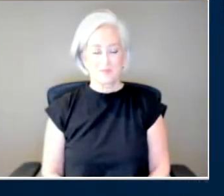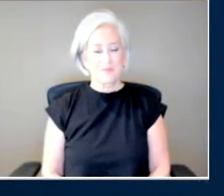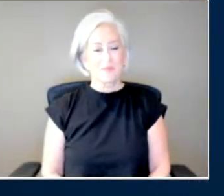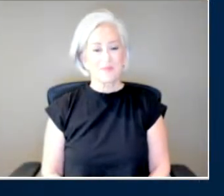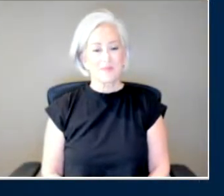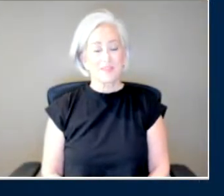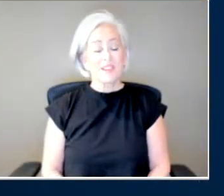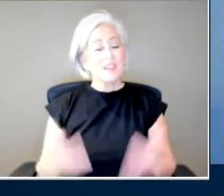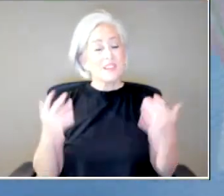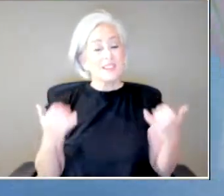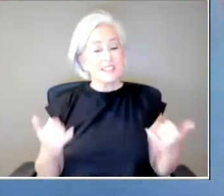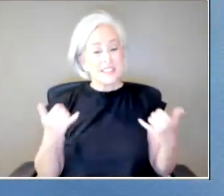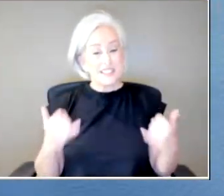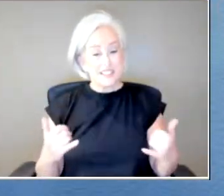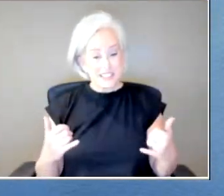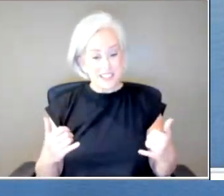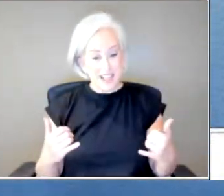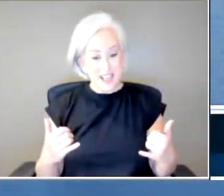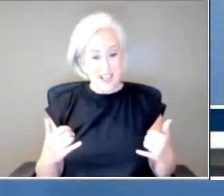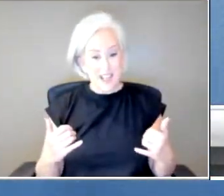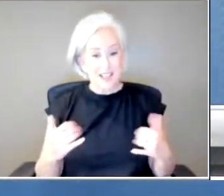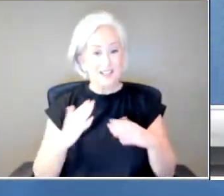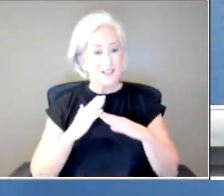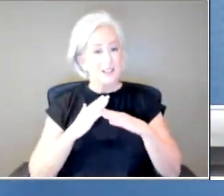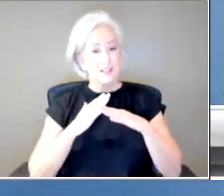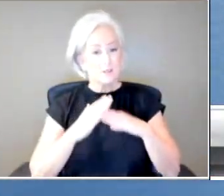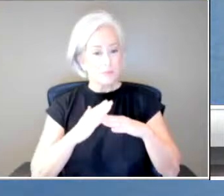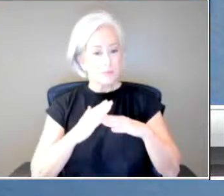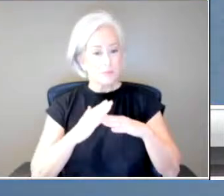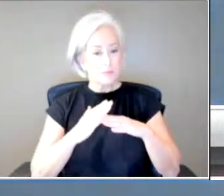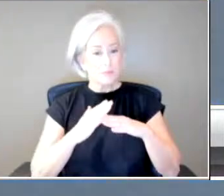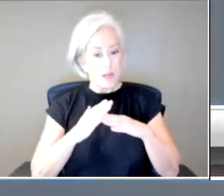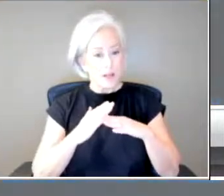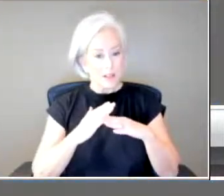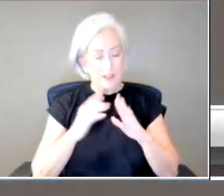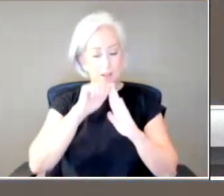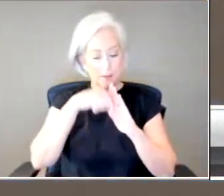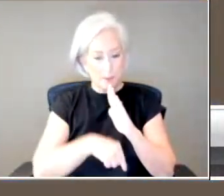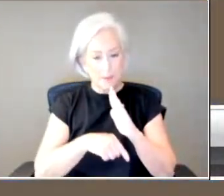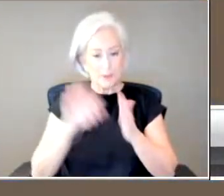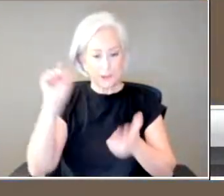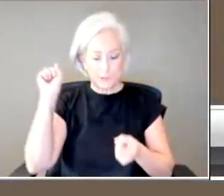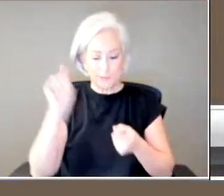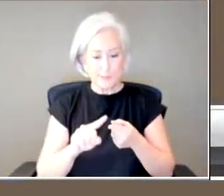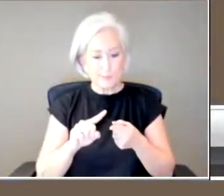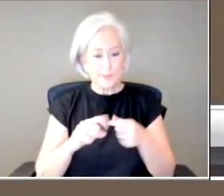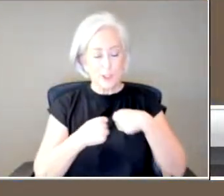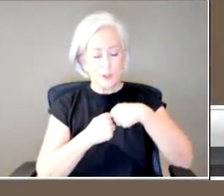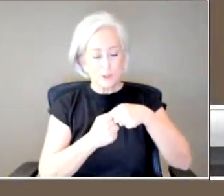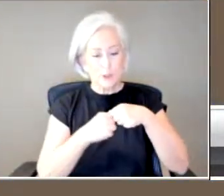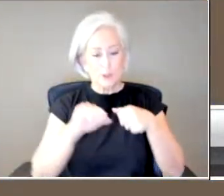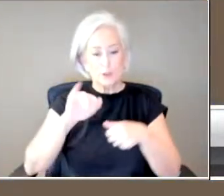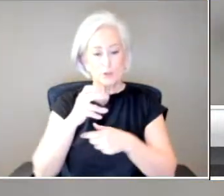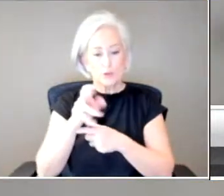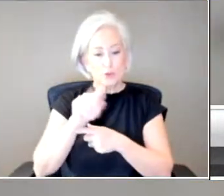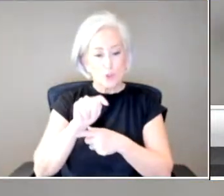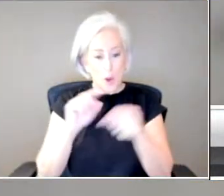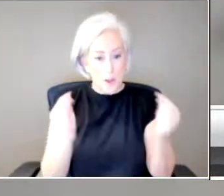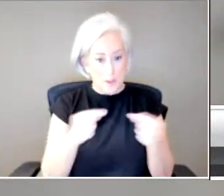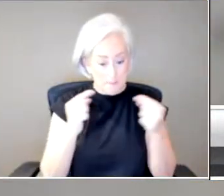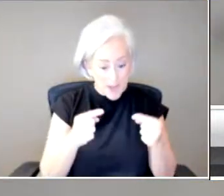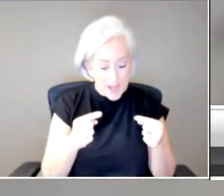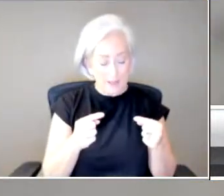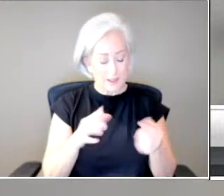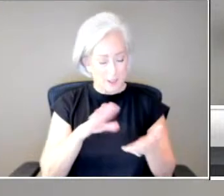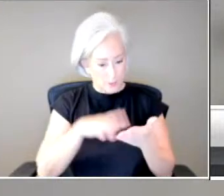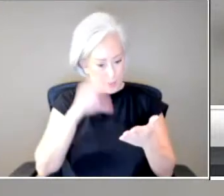Coming up today, blocking the blood to reduce joint pain. We learn about a less invasive arthritis treatment for people who